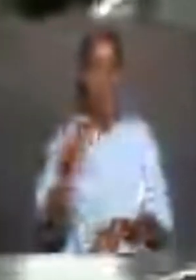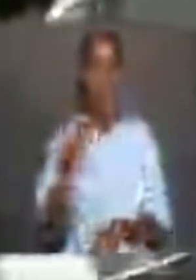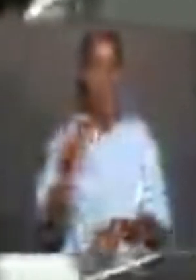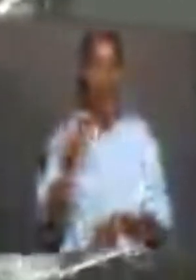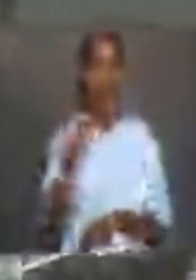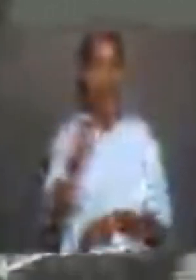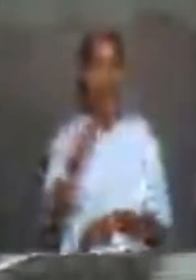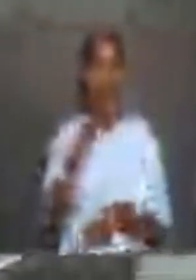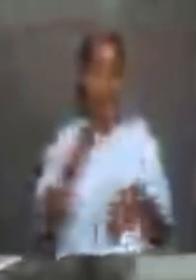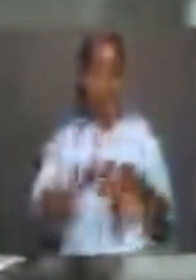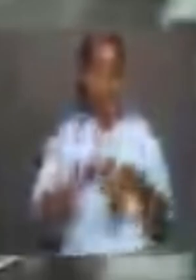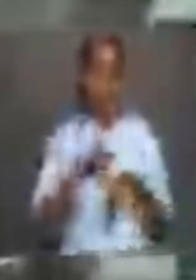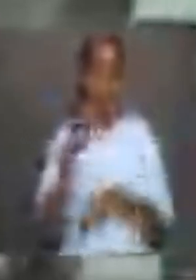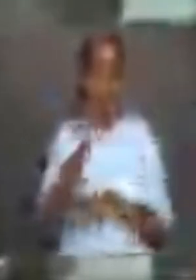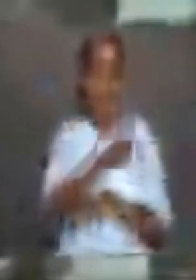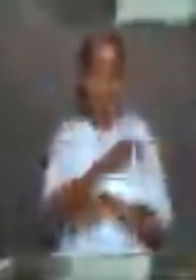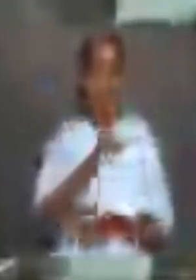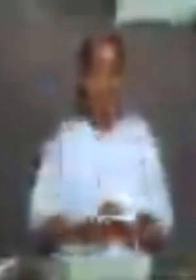hours a day.